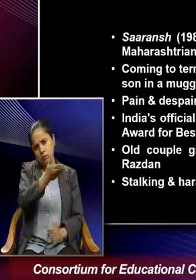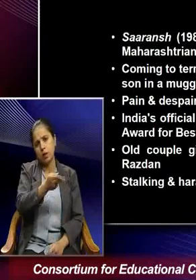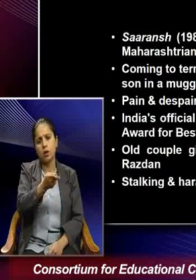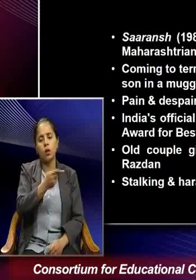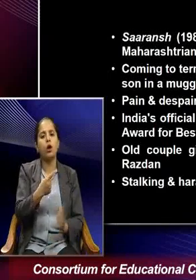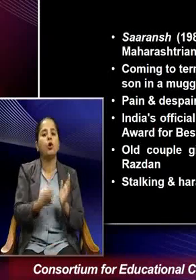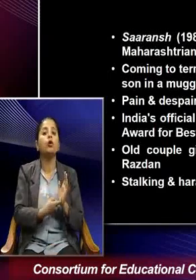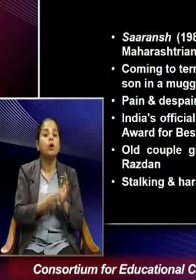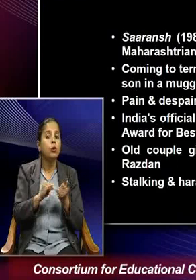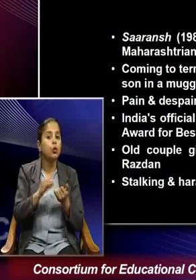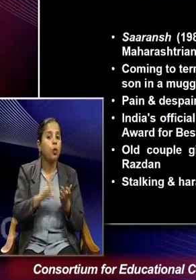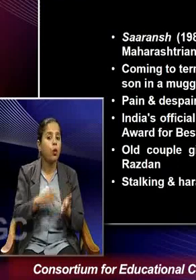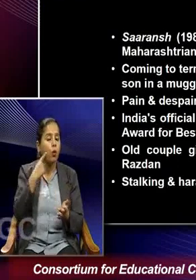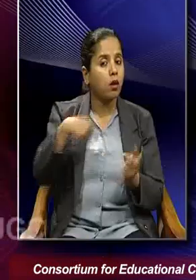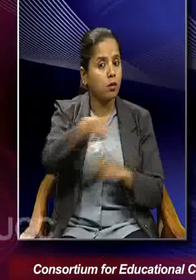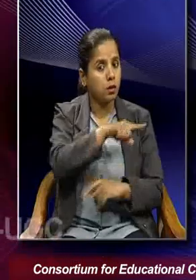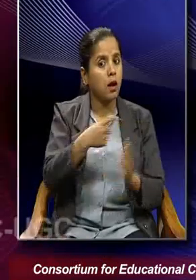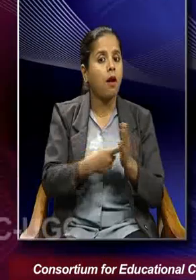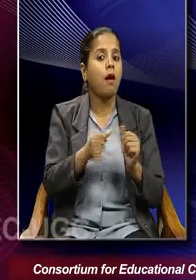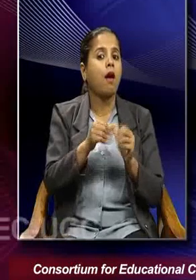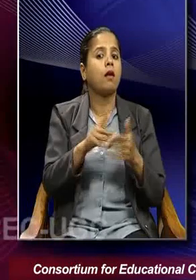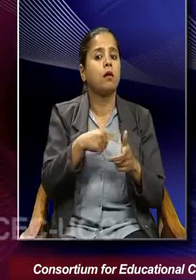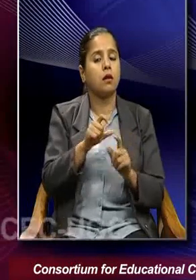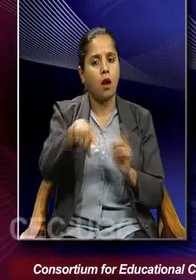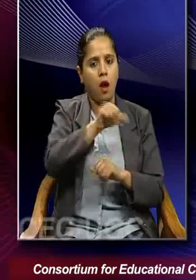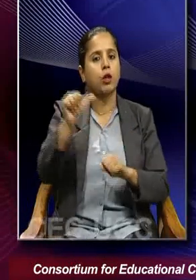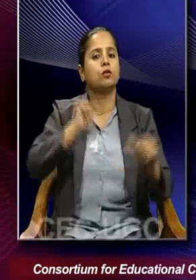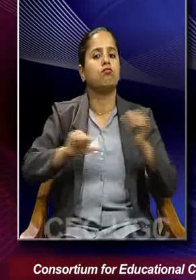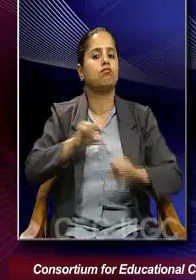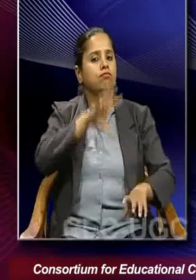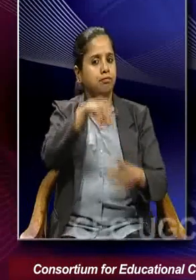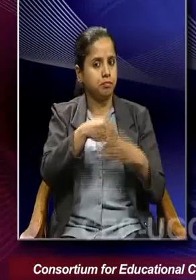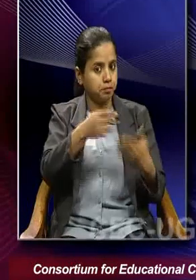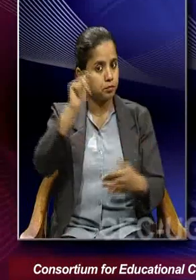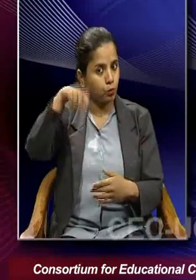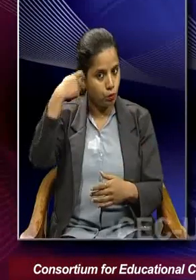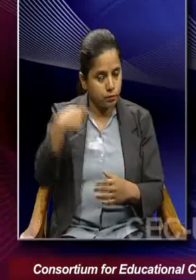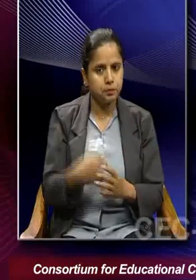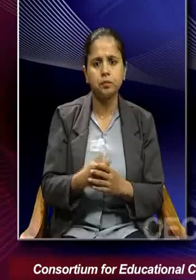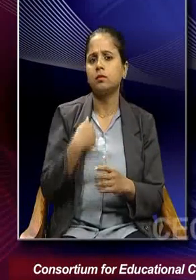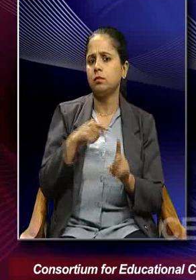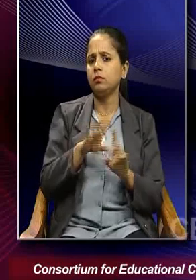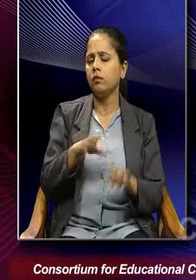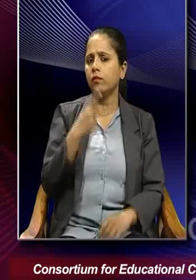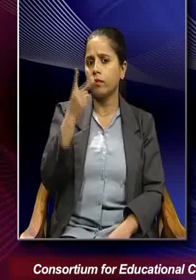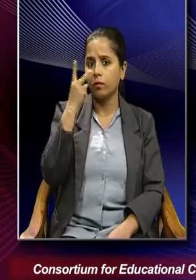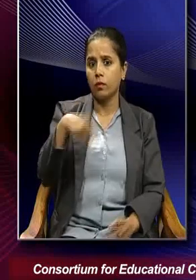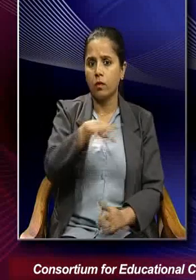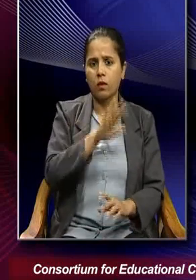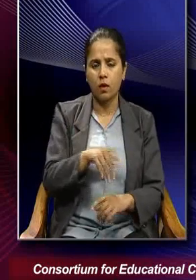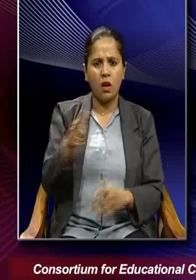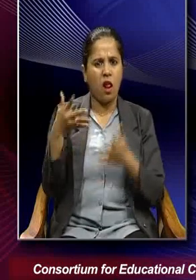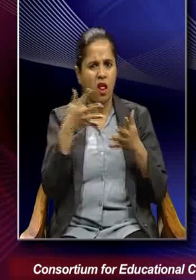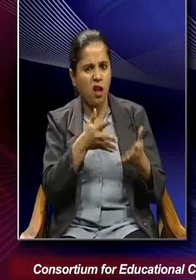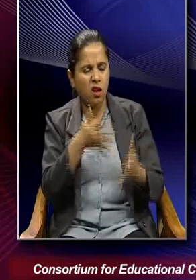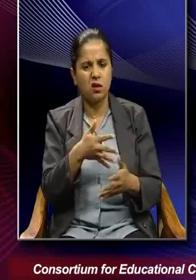Soni Razdan, and who played that character in this film, and we also see that the stalking and